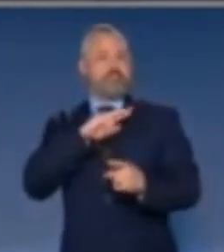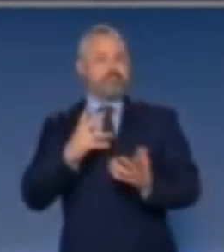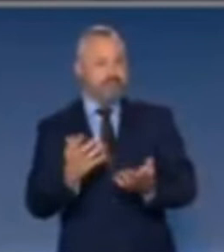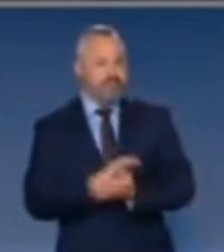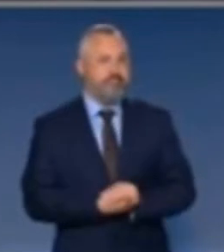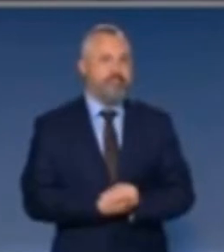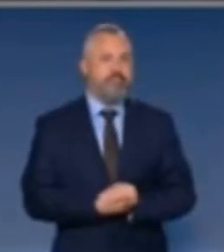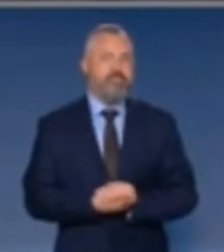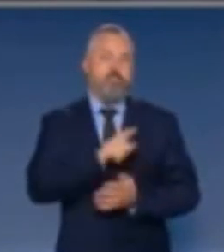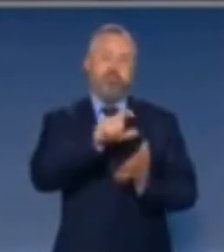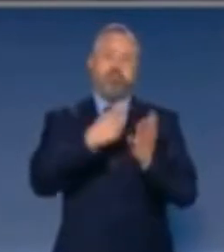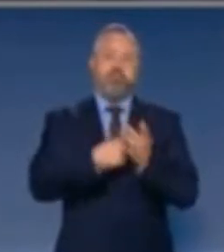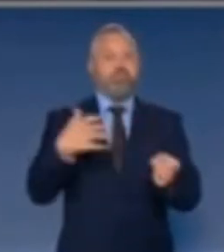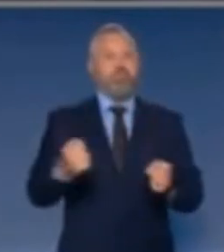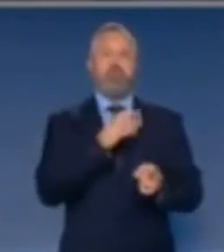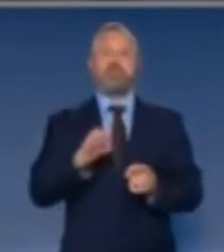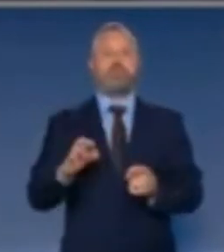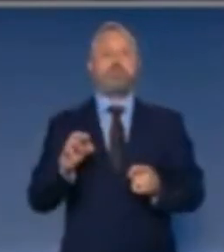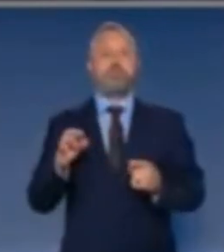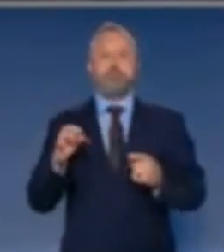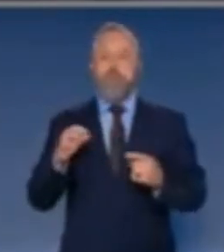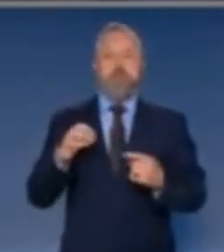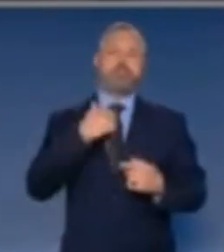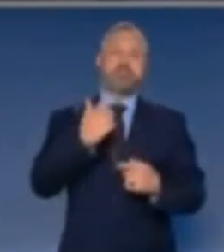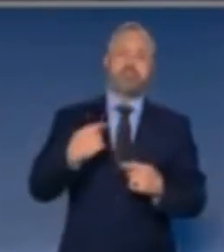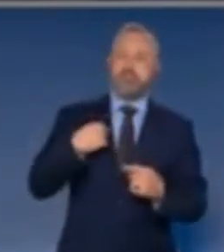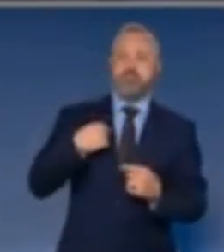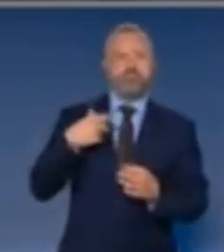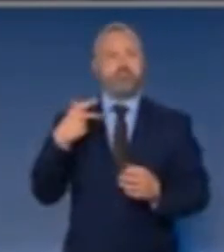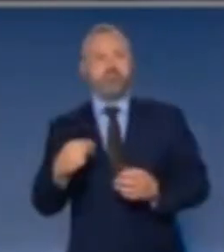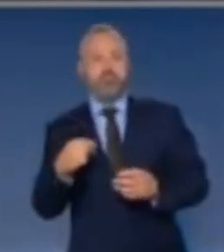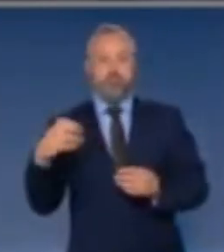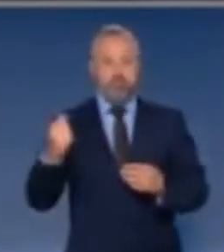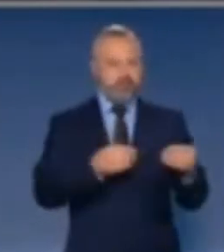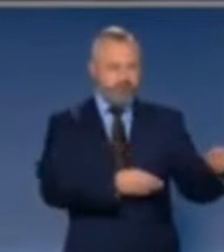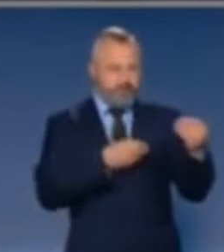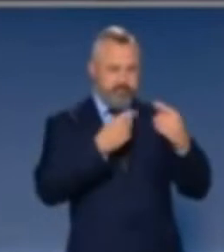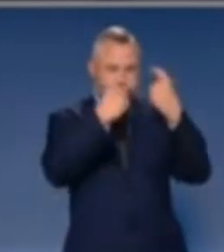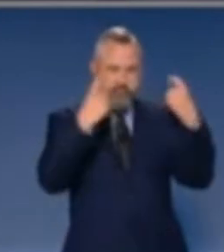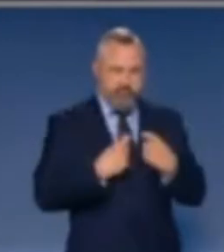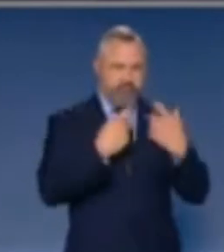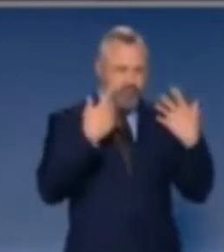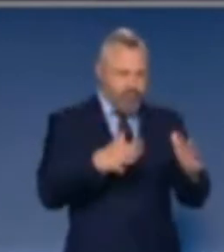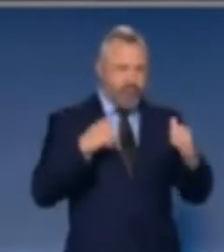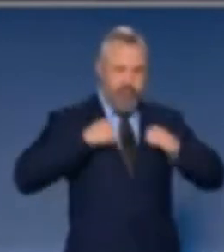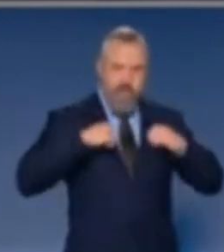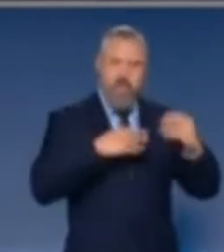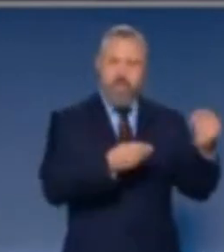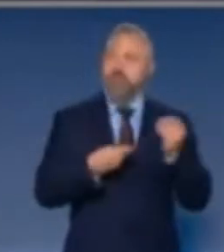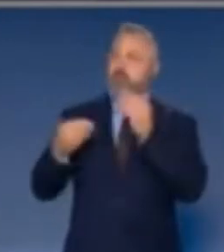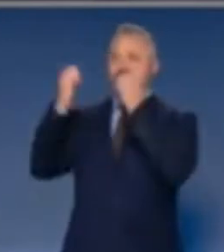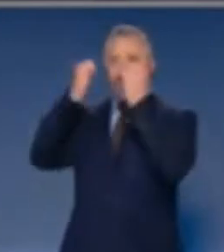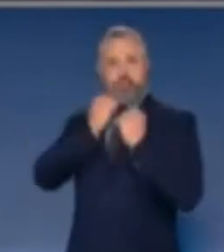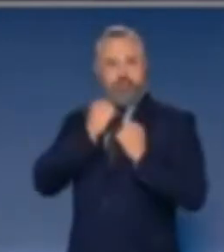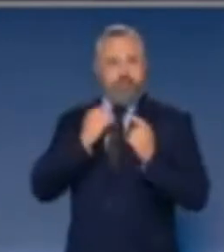to carry out these vaccinations without proof of his completion of training being cited by the company. And this doctor should not have been required to